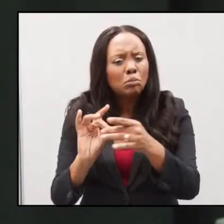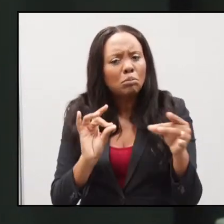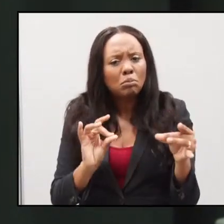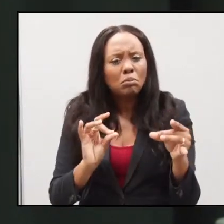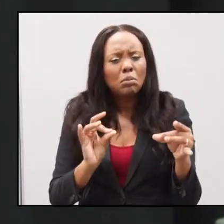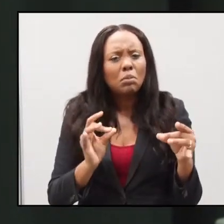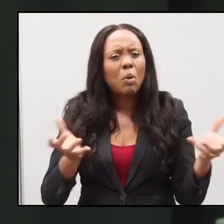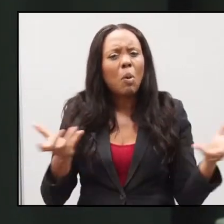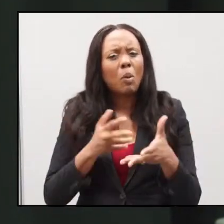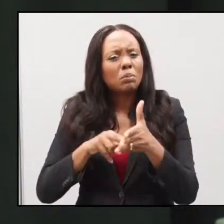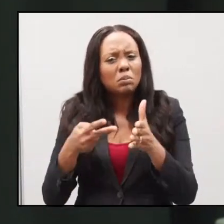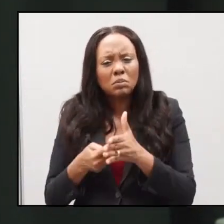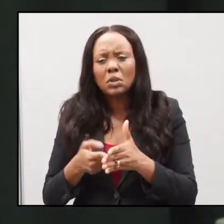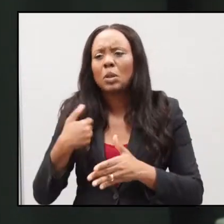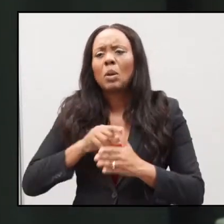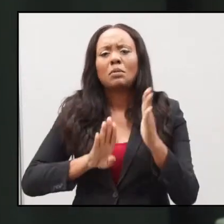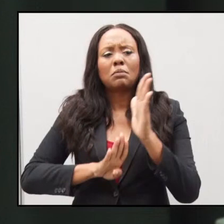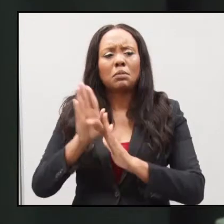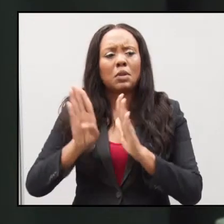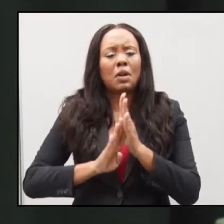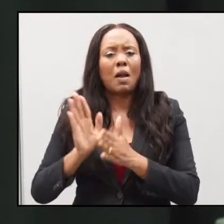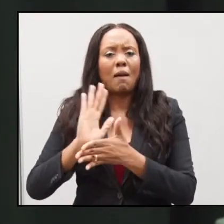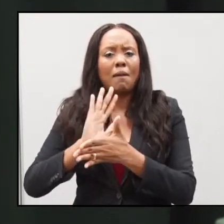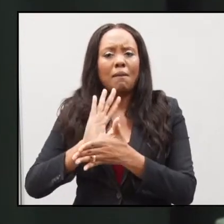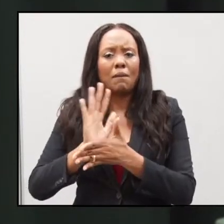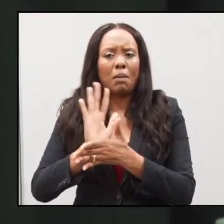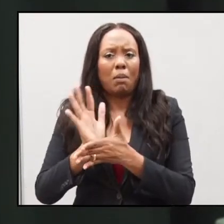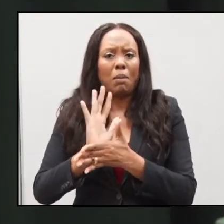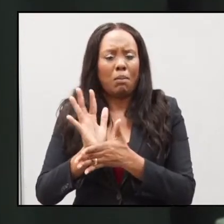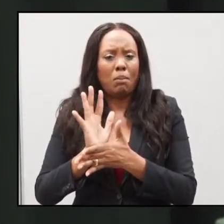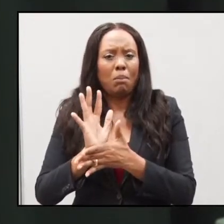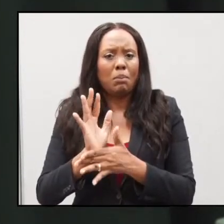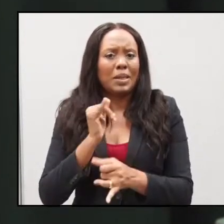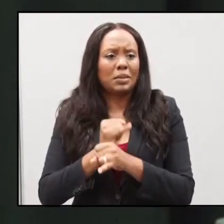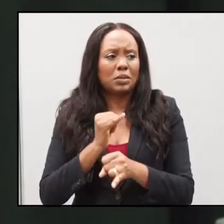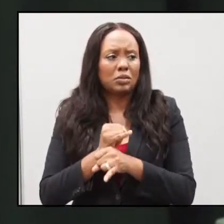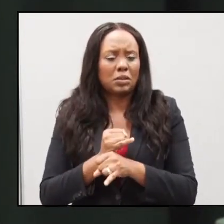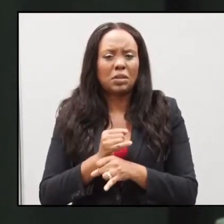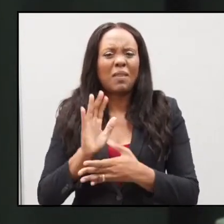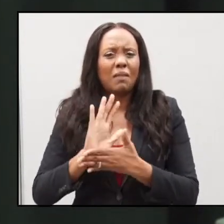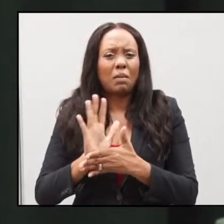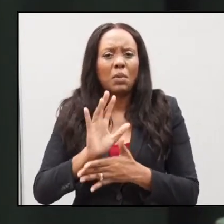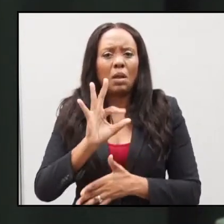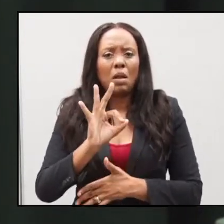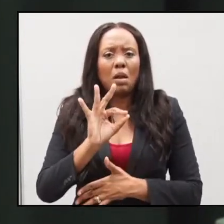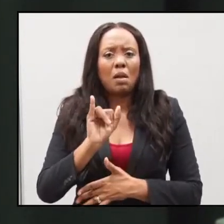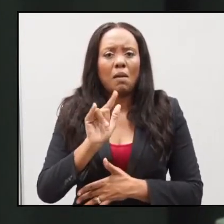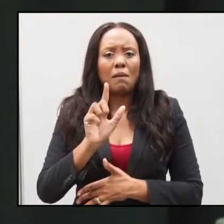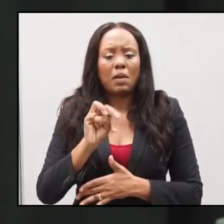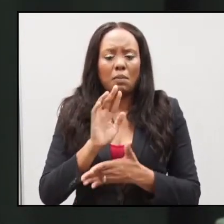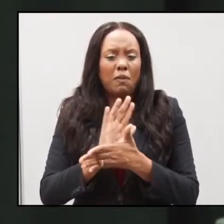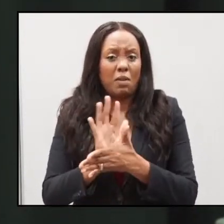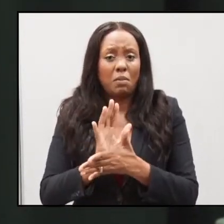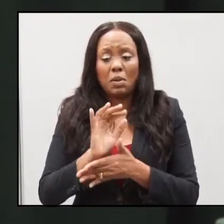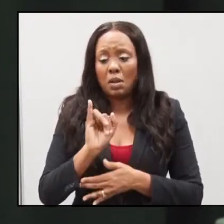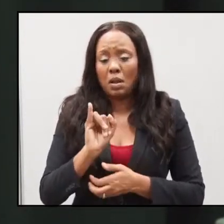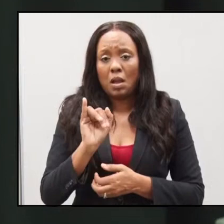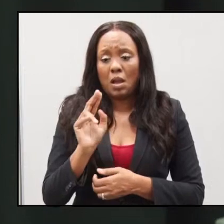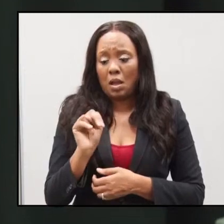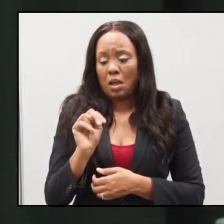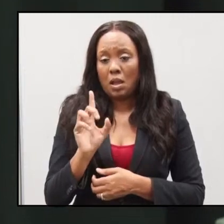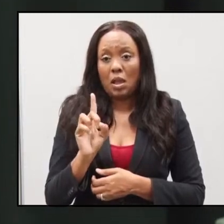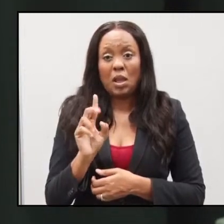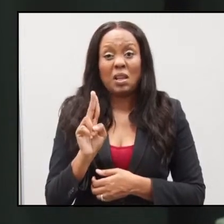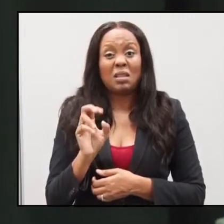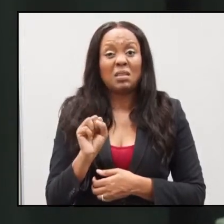a film industry, an indigenous film industry, as well as leveraging Barbados as that site for